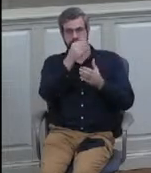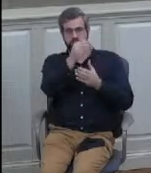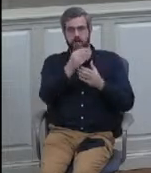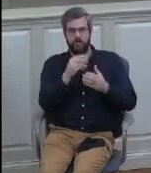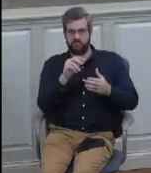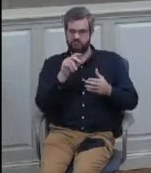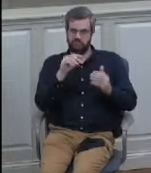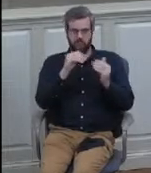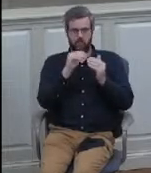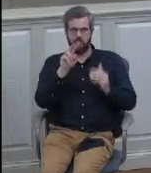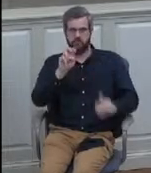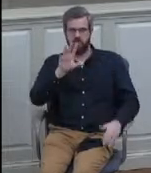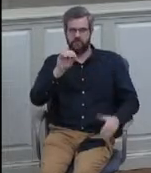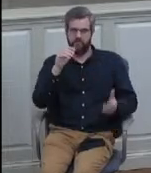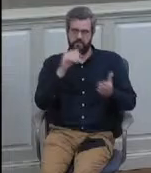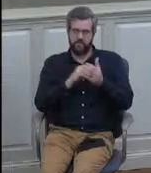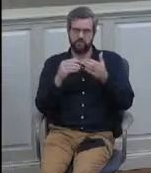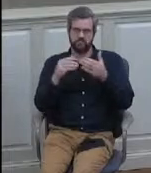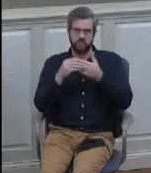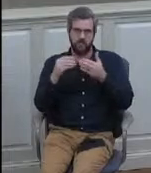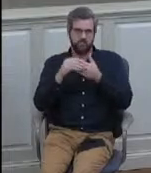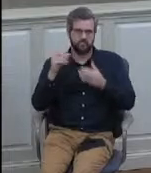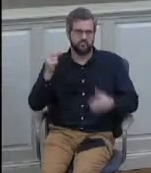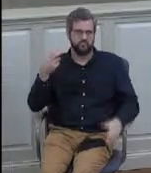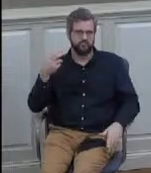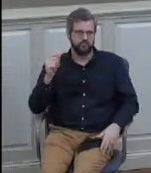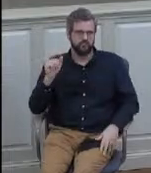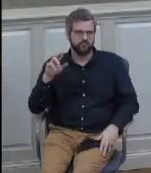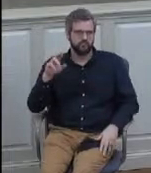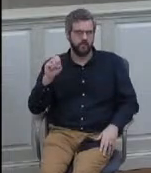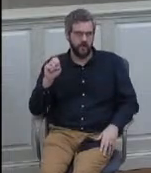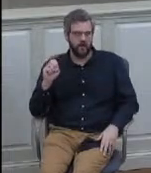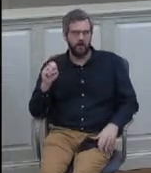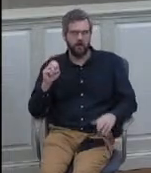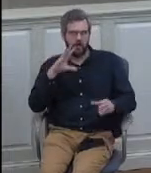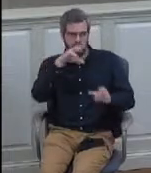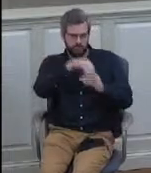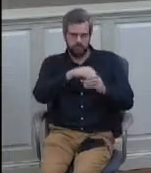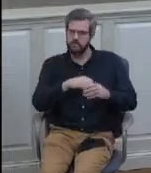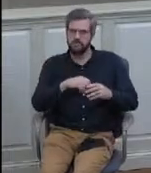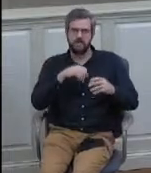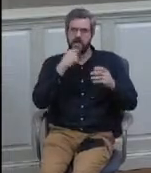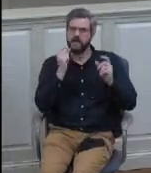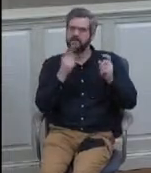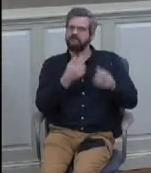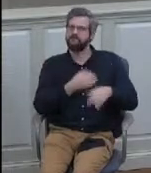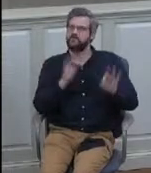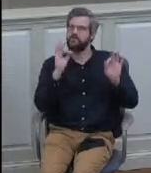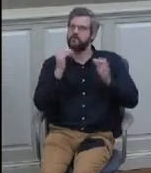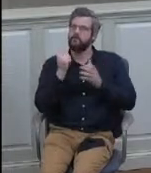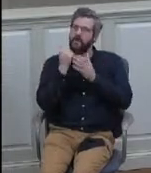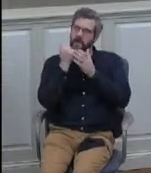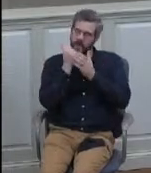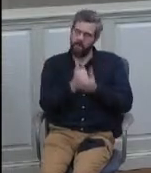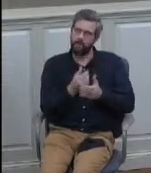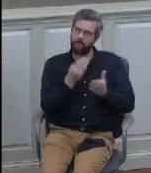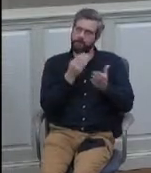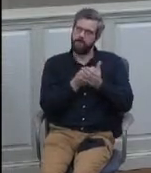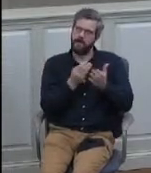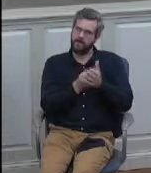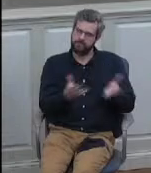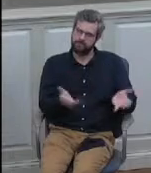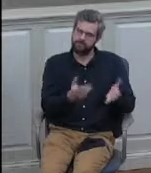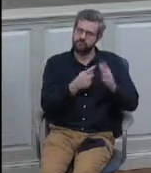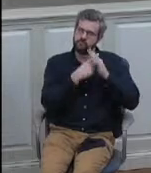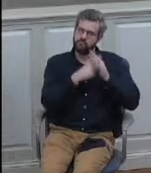share or whatever and put that money in, and they weren't giving it away forever, but they were helping prime the pump for this fund.